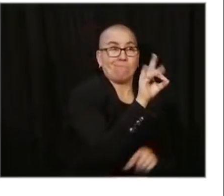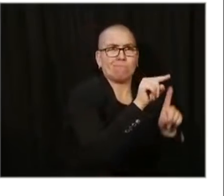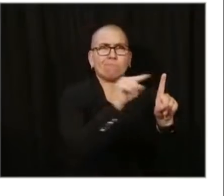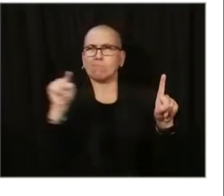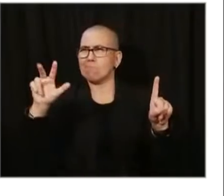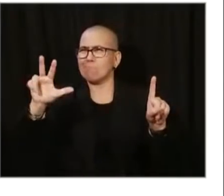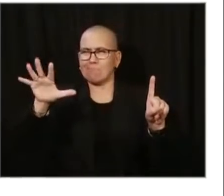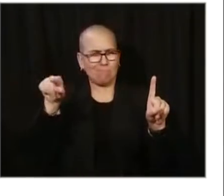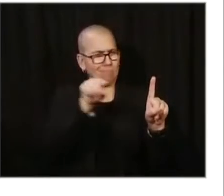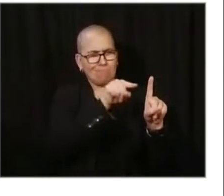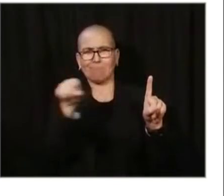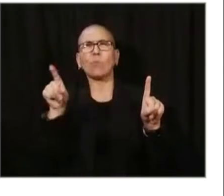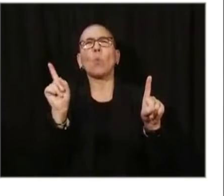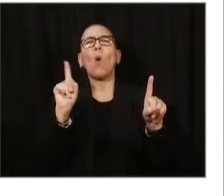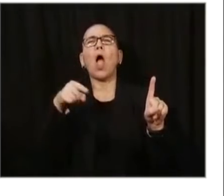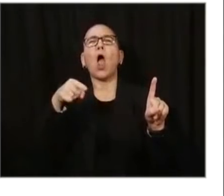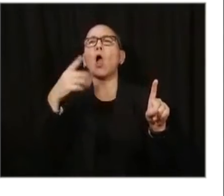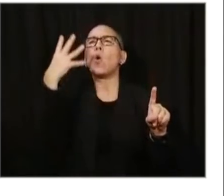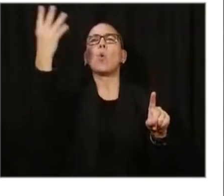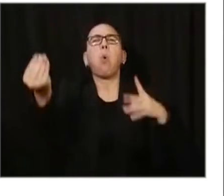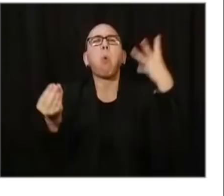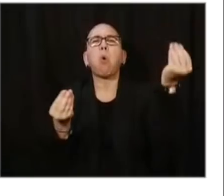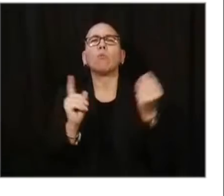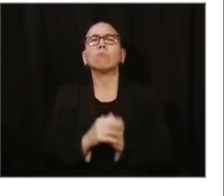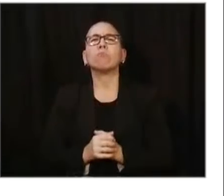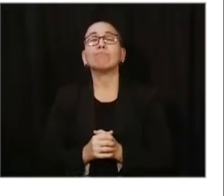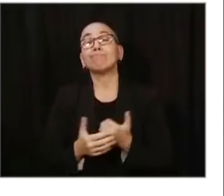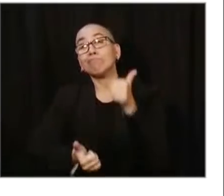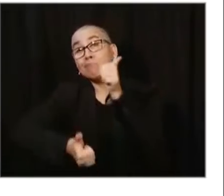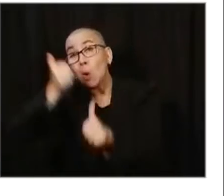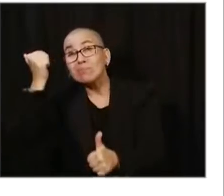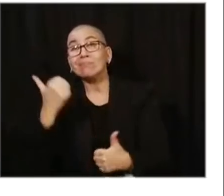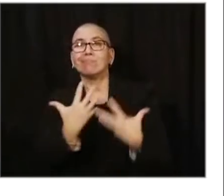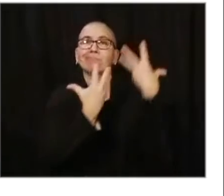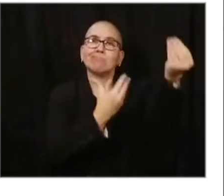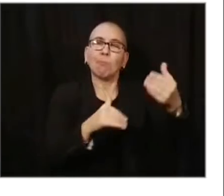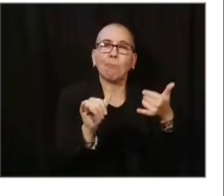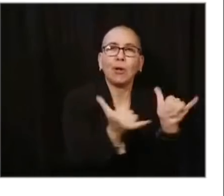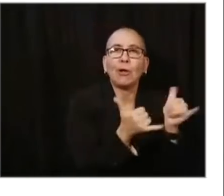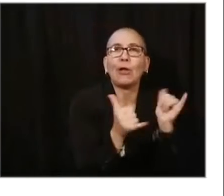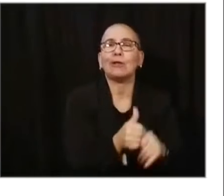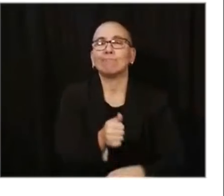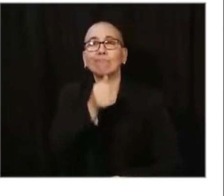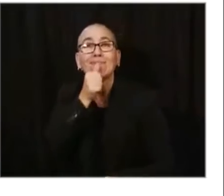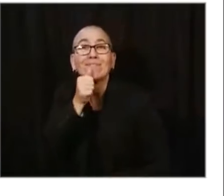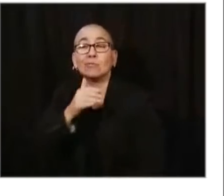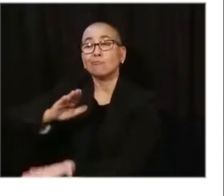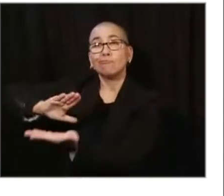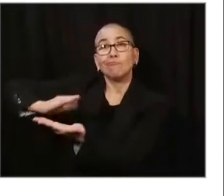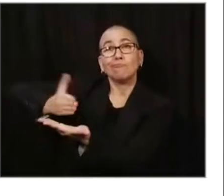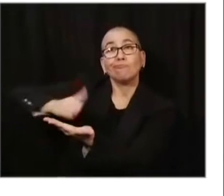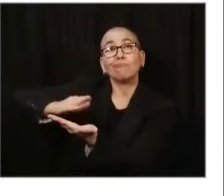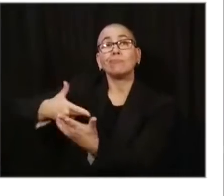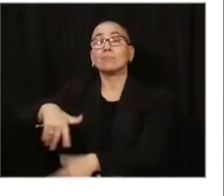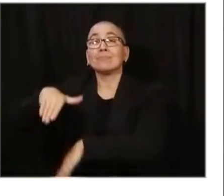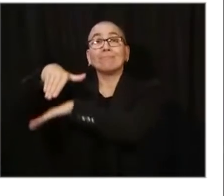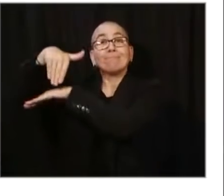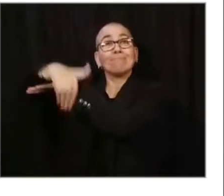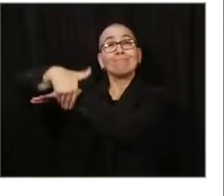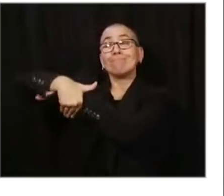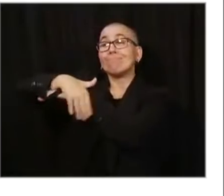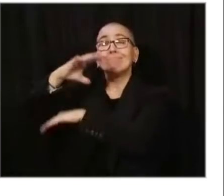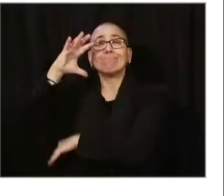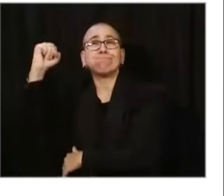other small things, backyard barbecues, those types of things, and then late night outing to bars and restaurants. And I'd like to make note of